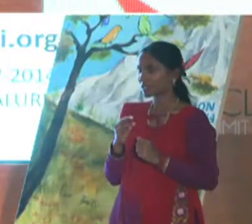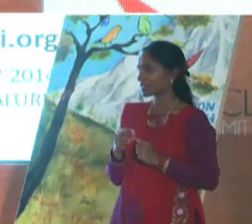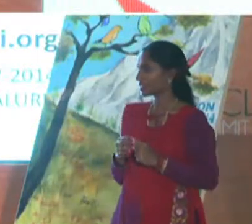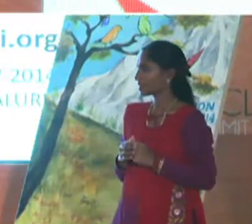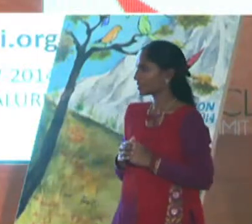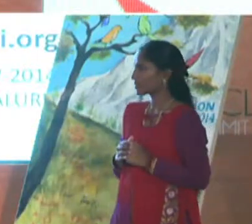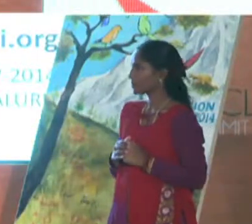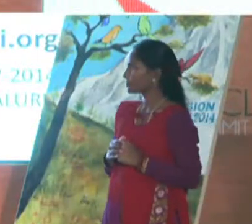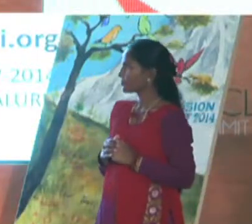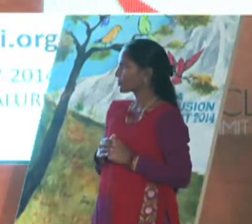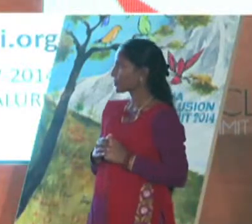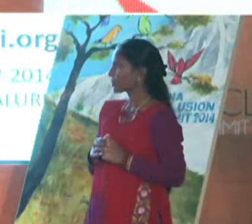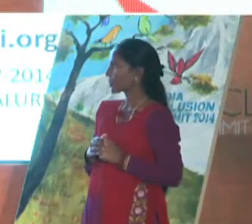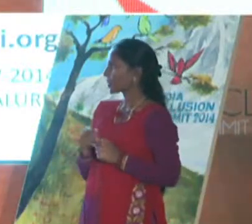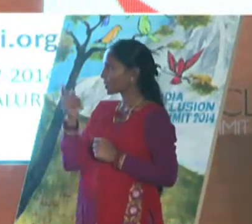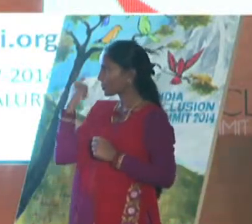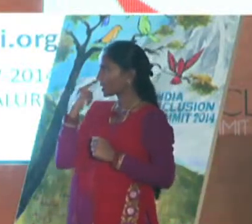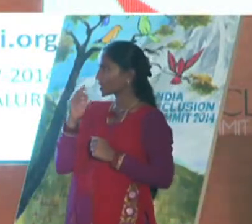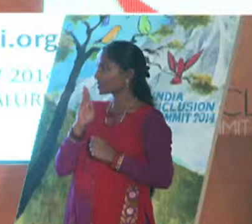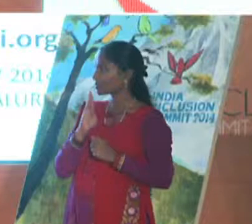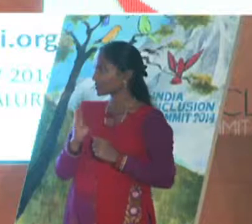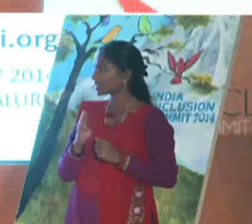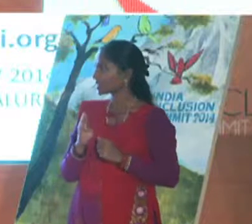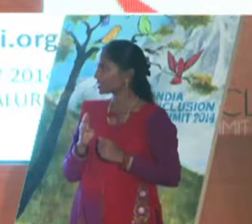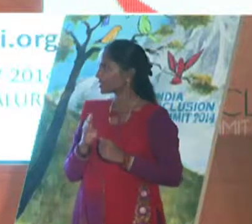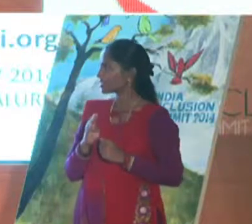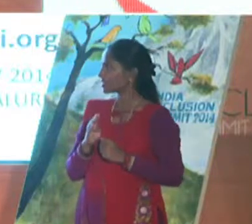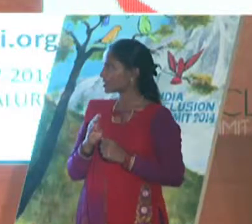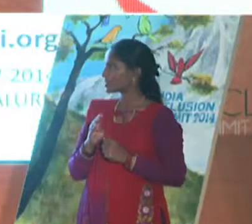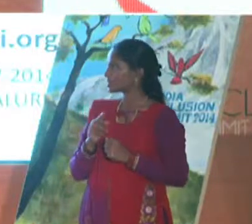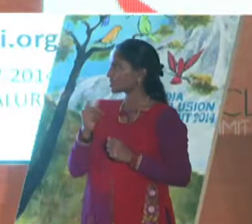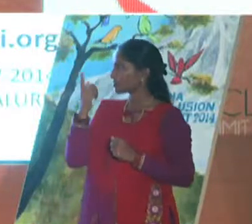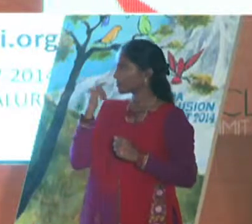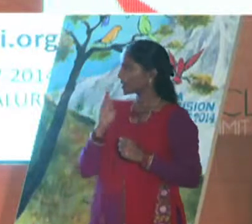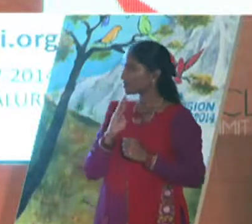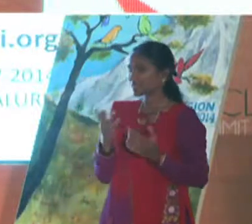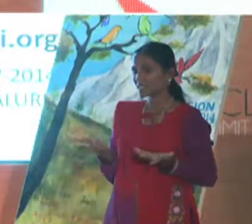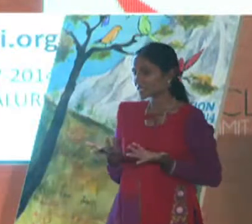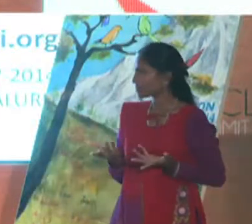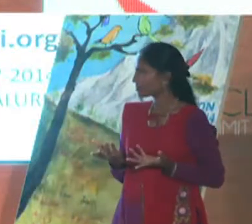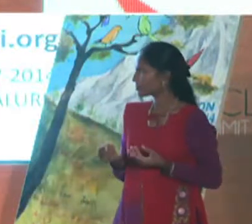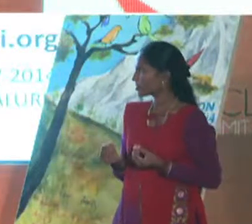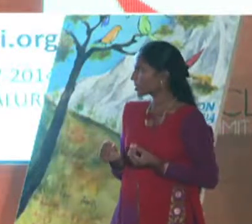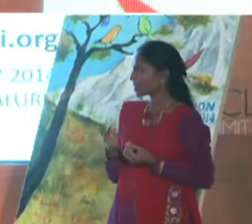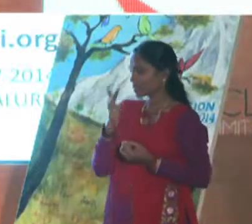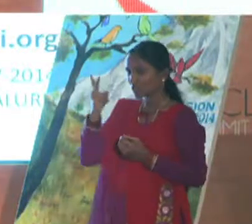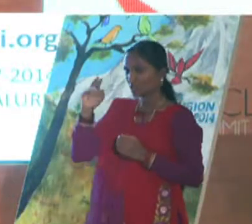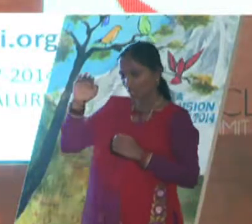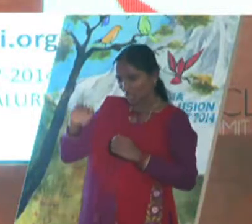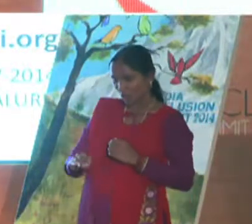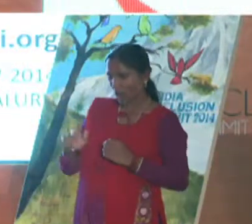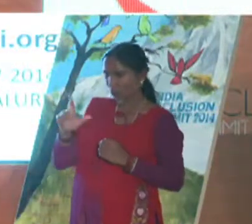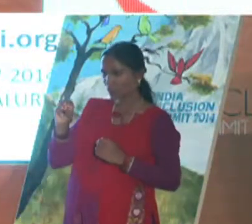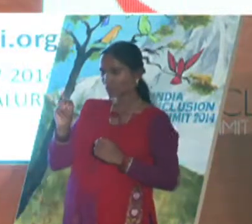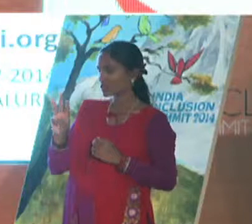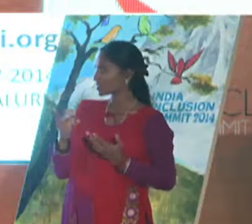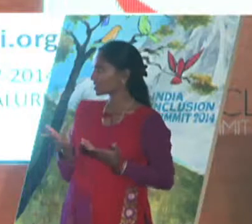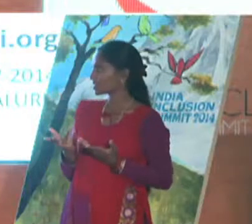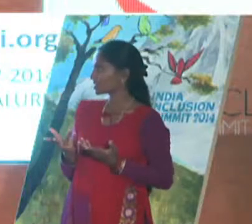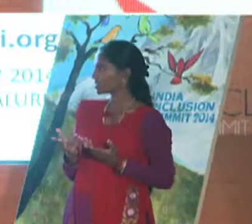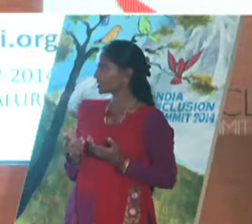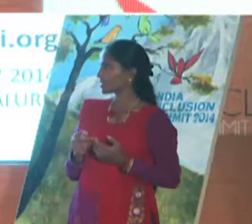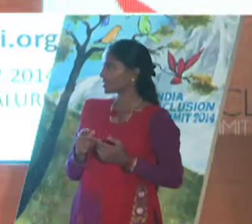negative, of black being inferior, of black being something, that is looked down upon, into black